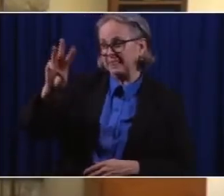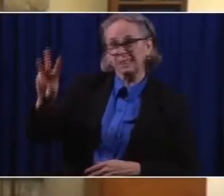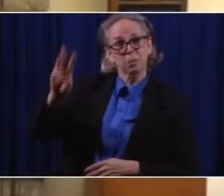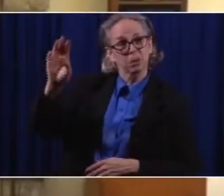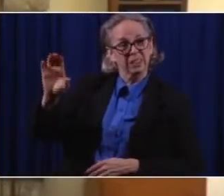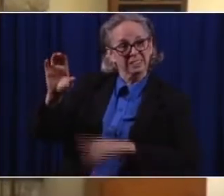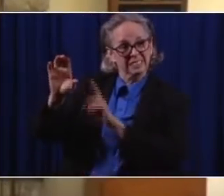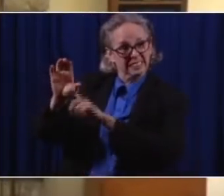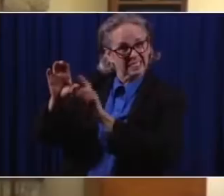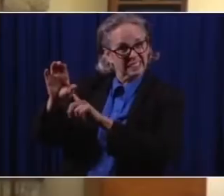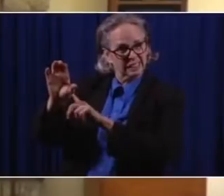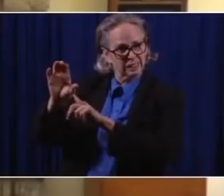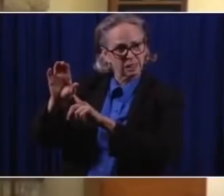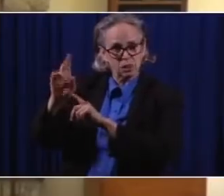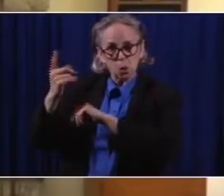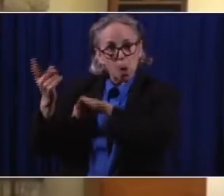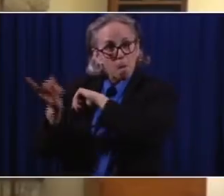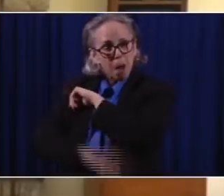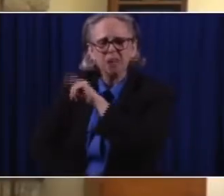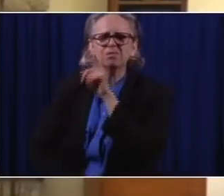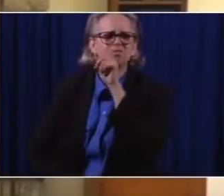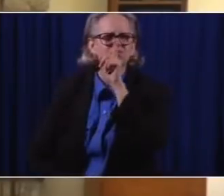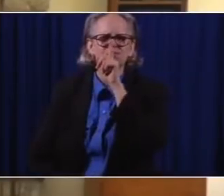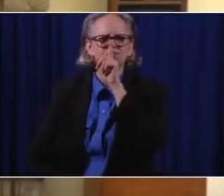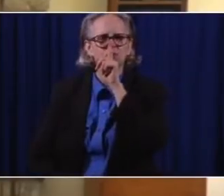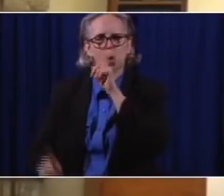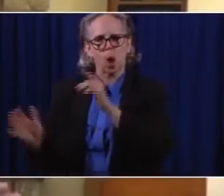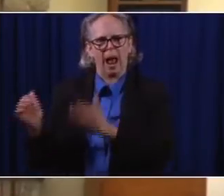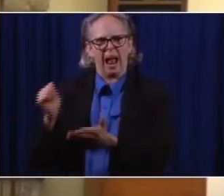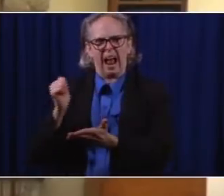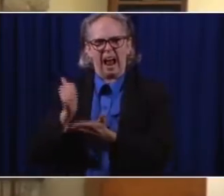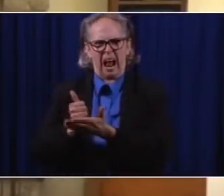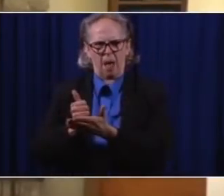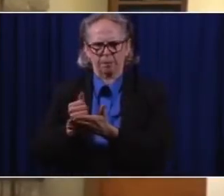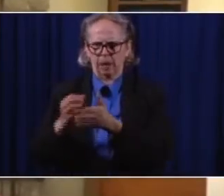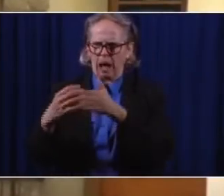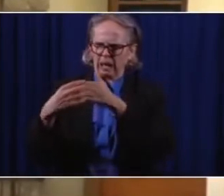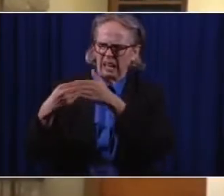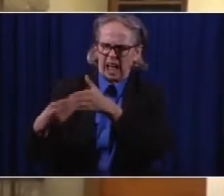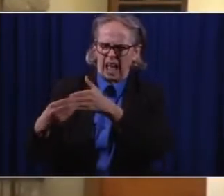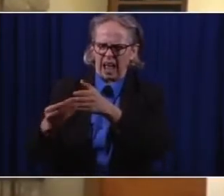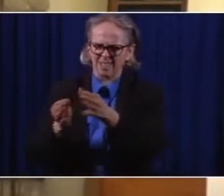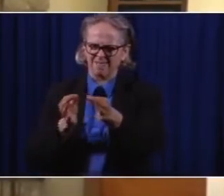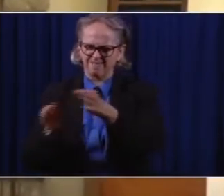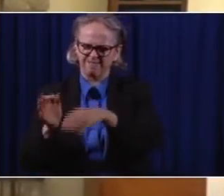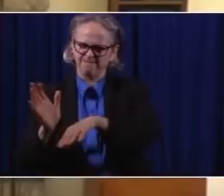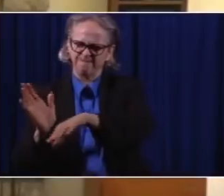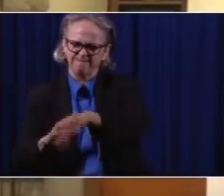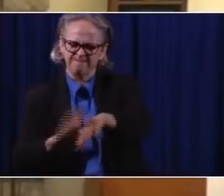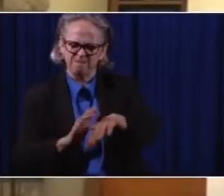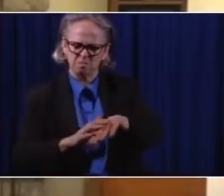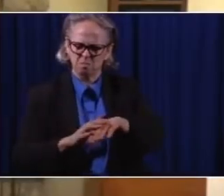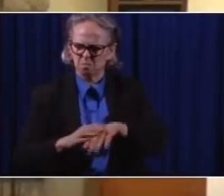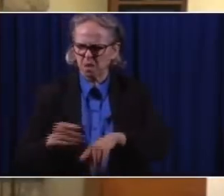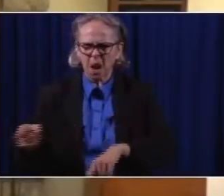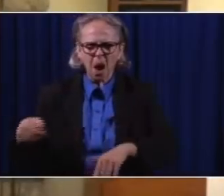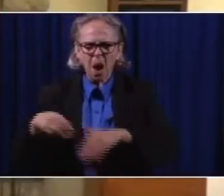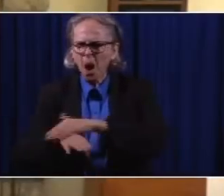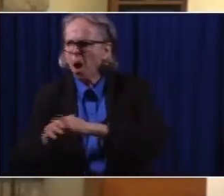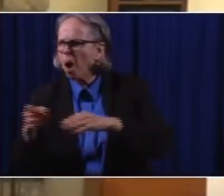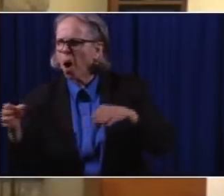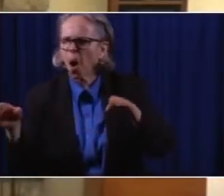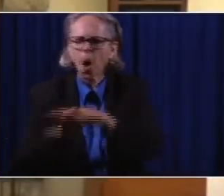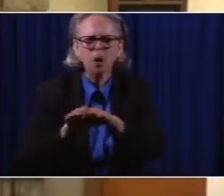explain. And, you know, the first time they come in that store, they're not going to shut anything down. They may, depending